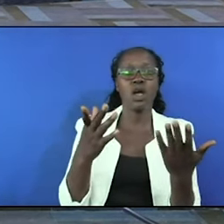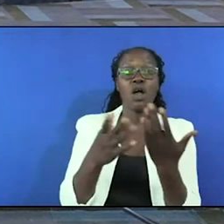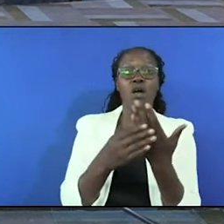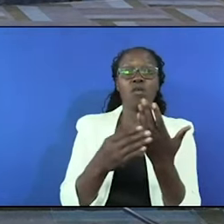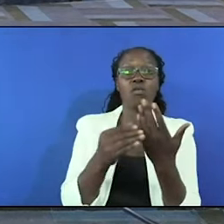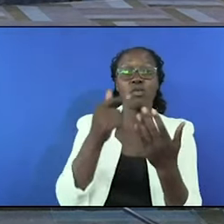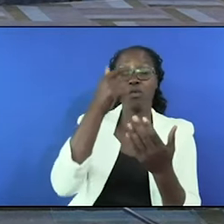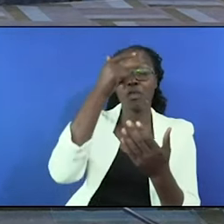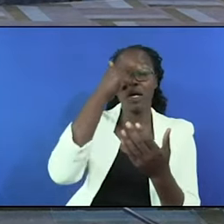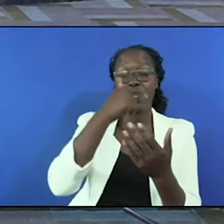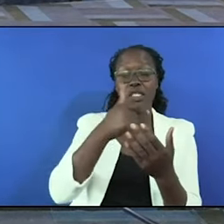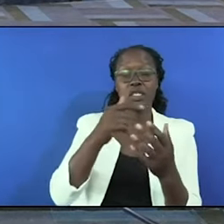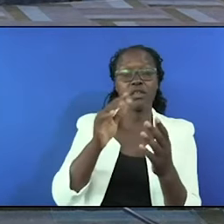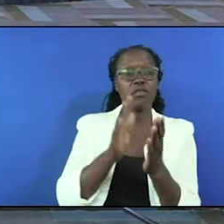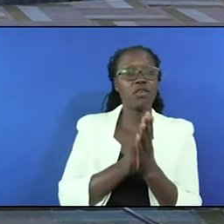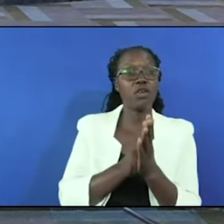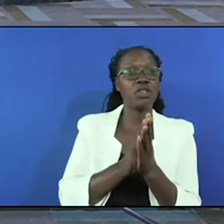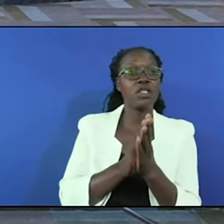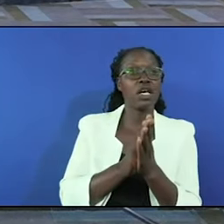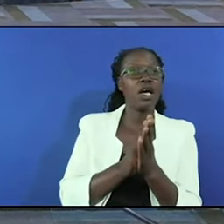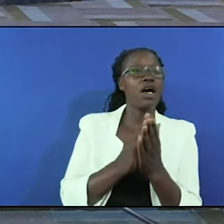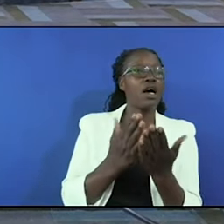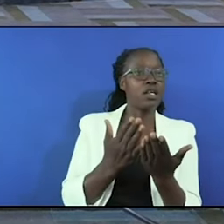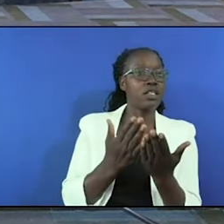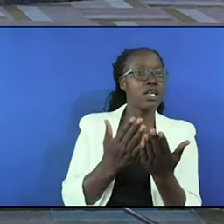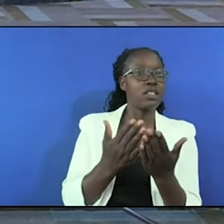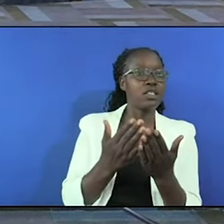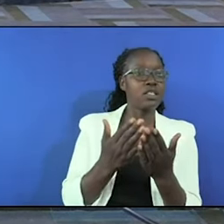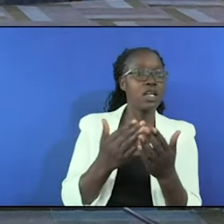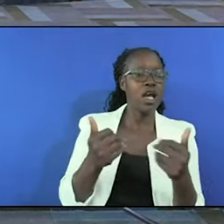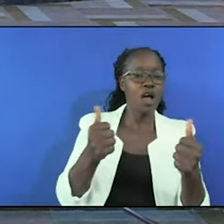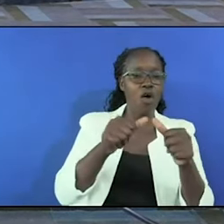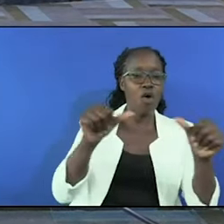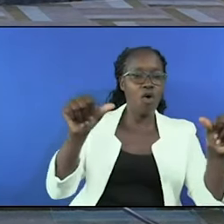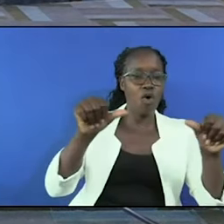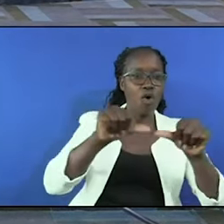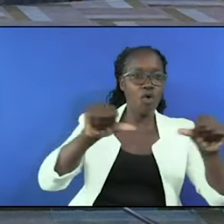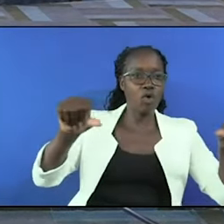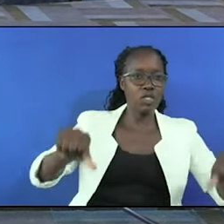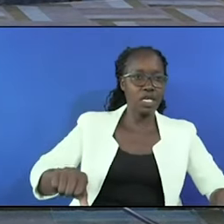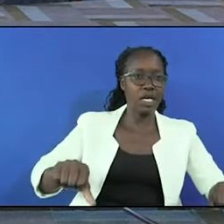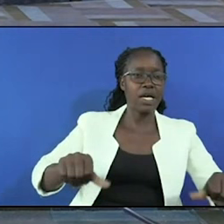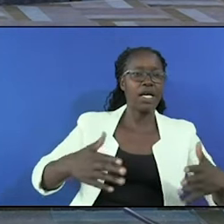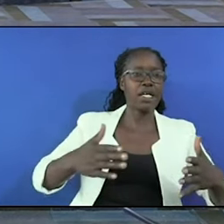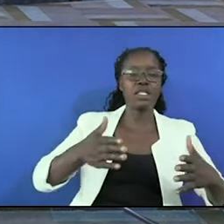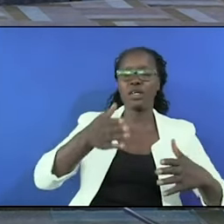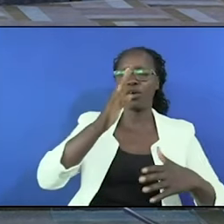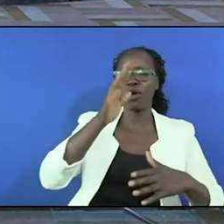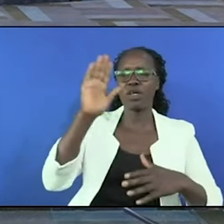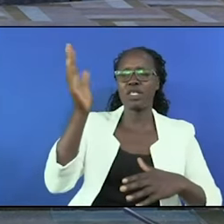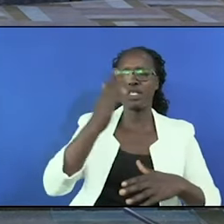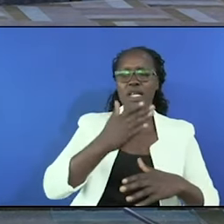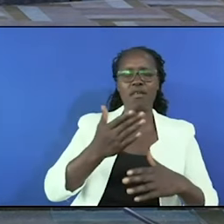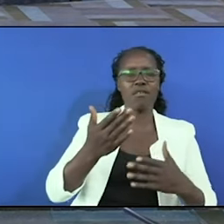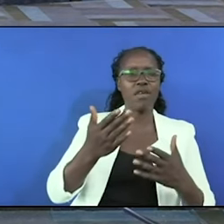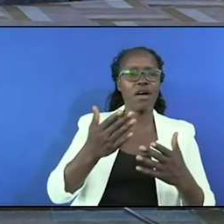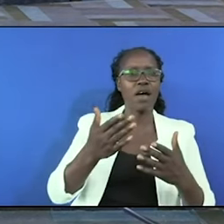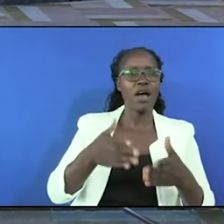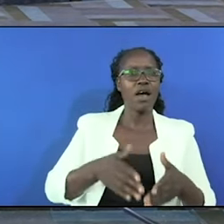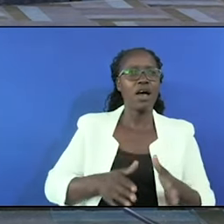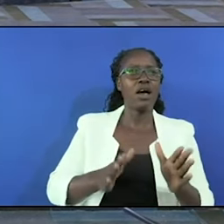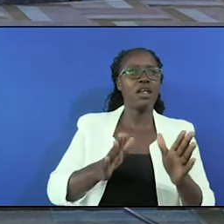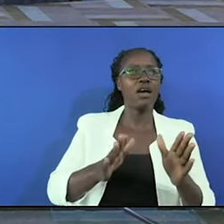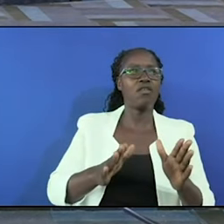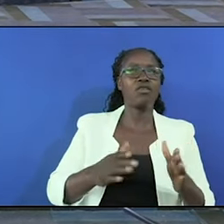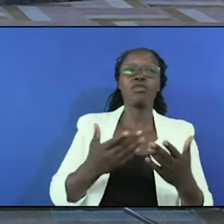hallelujah, for accepting to get into that altar. And I can tell you, God did not let him go through the knife of